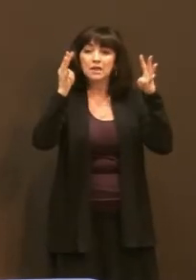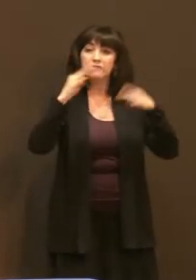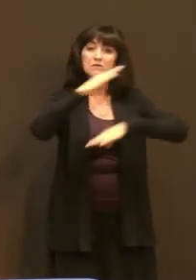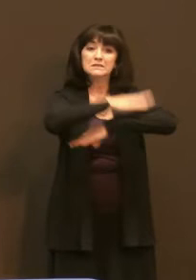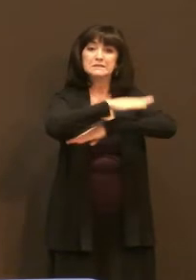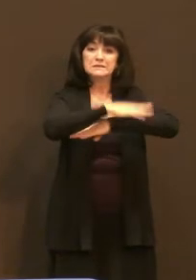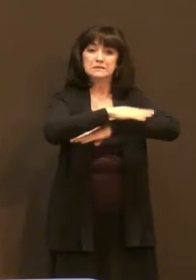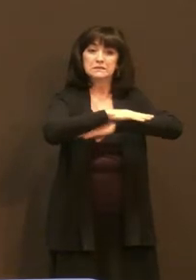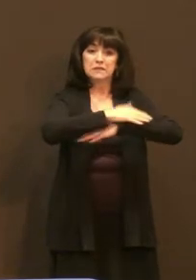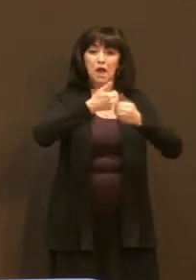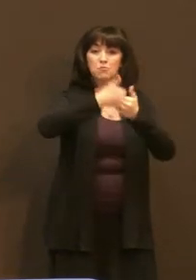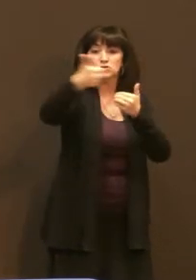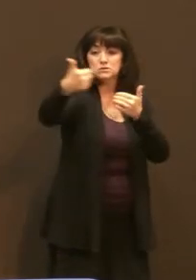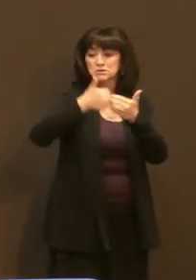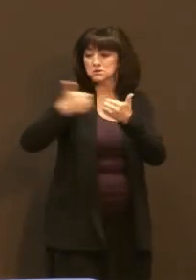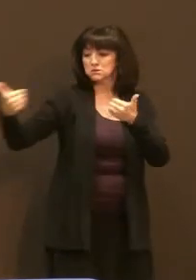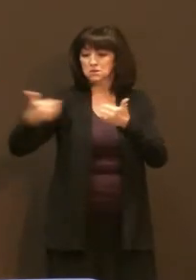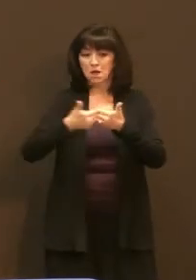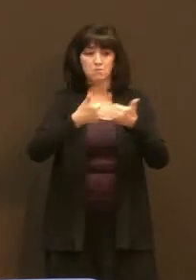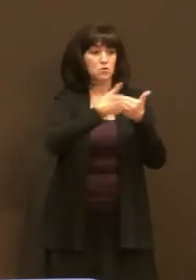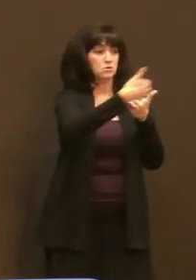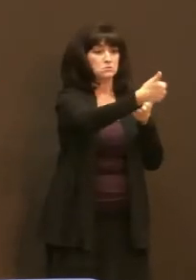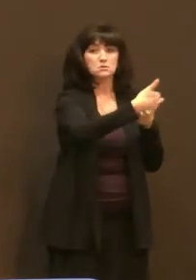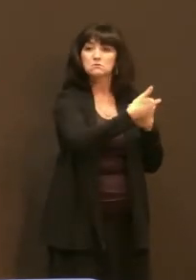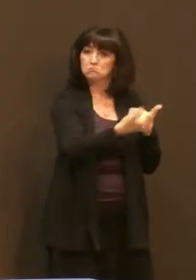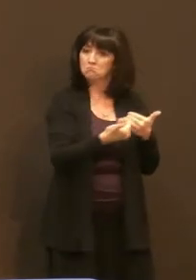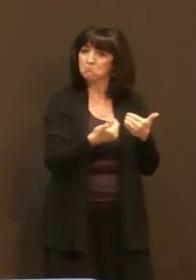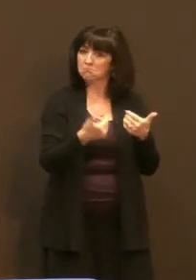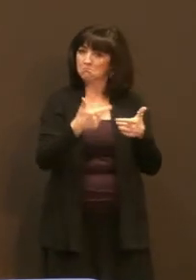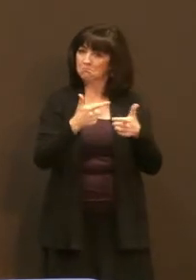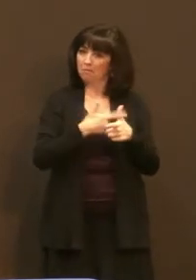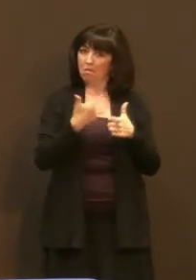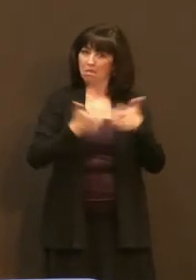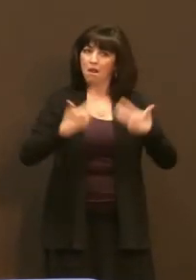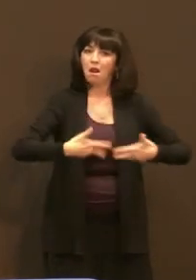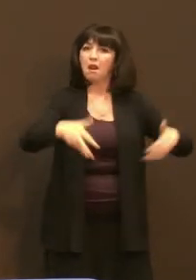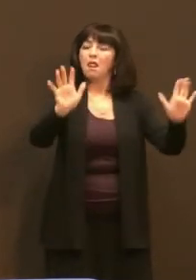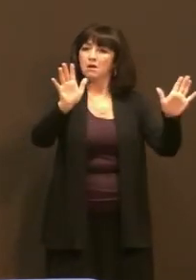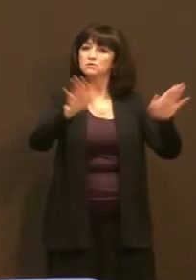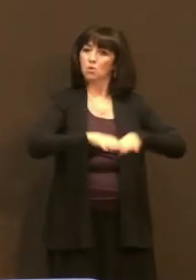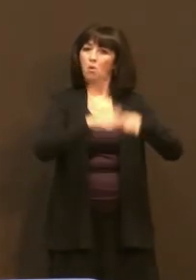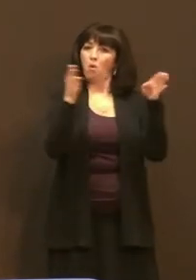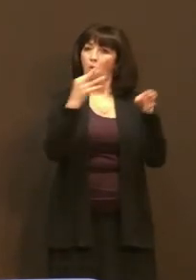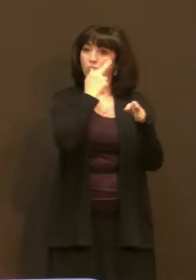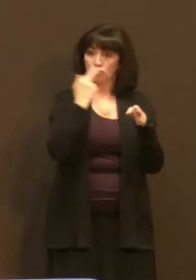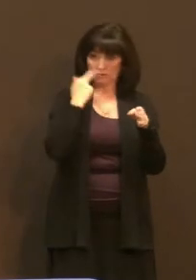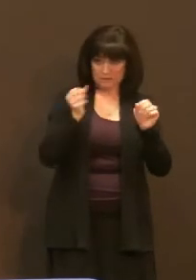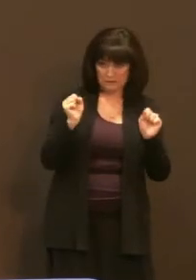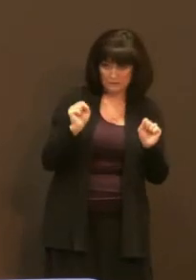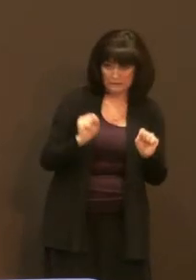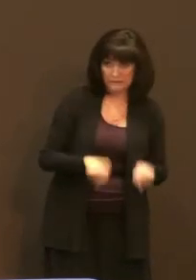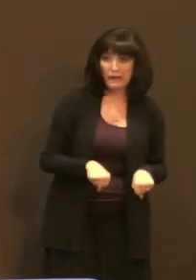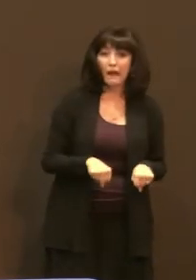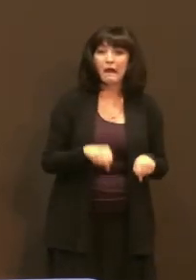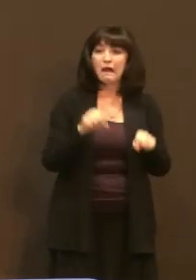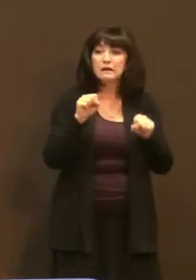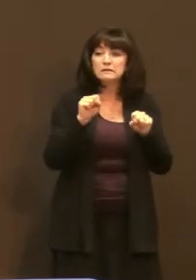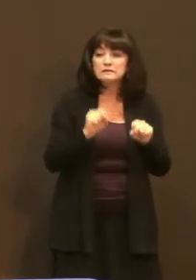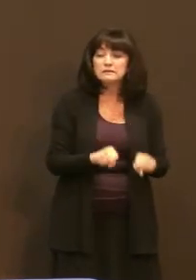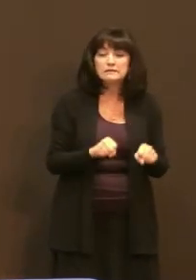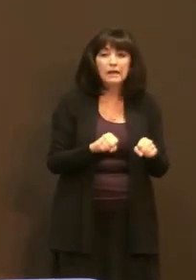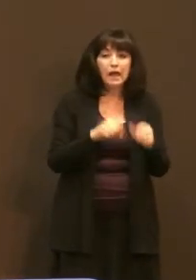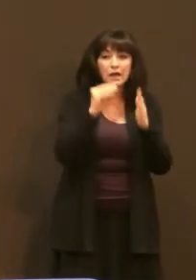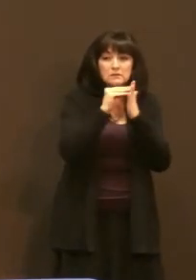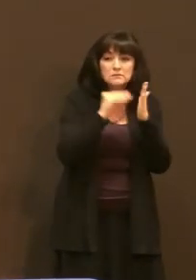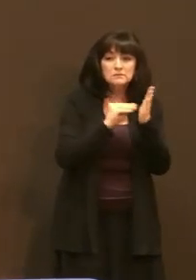and the ability to sort of proactively test people and possibly even contact trace them through their phones and things like that, some of the ideas